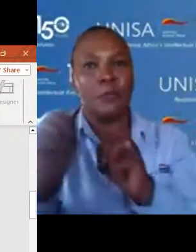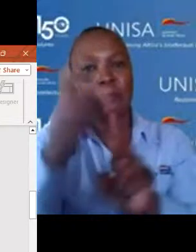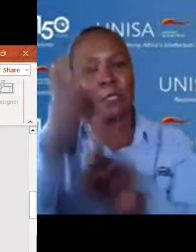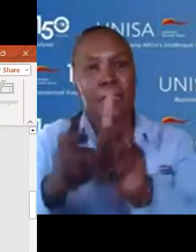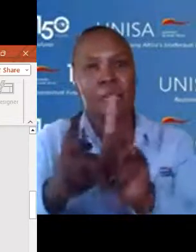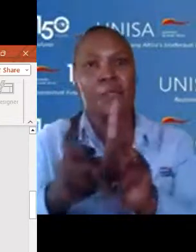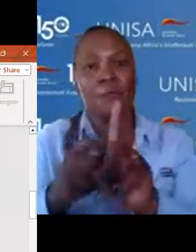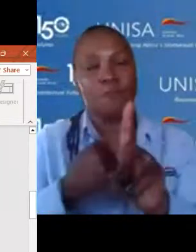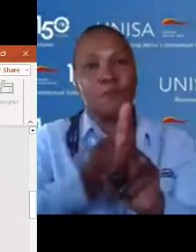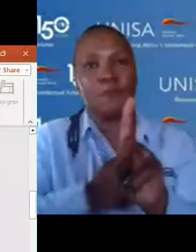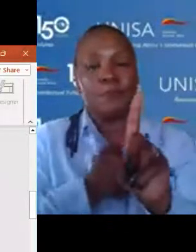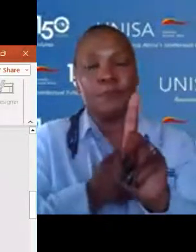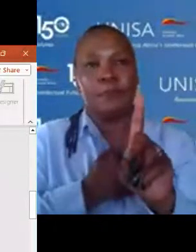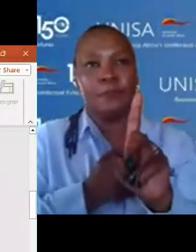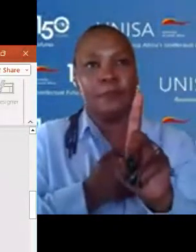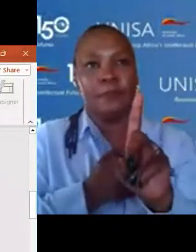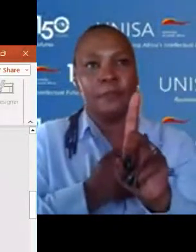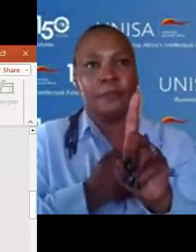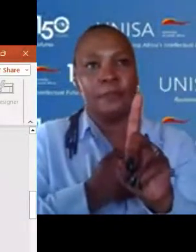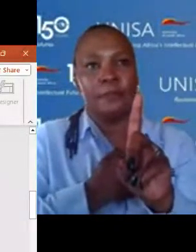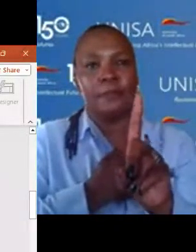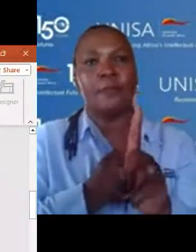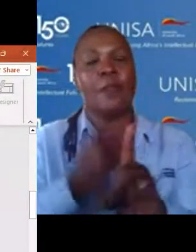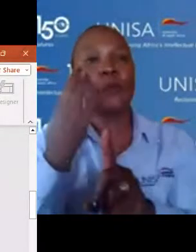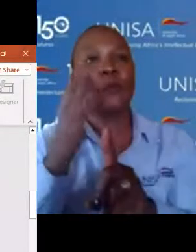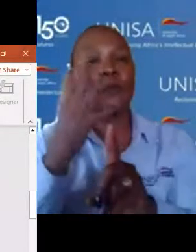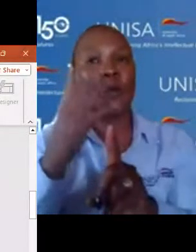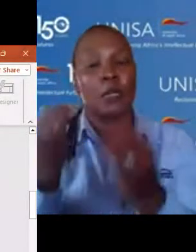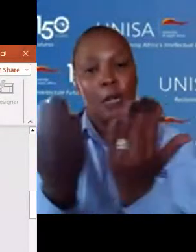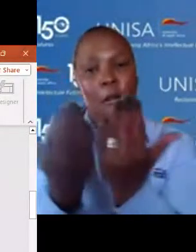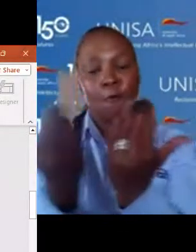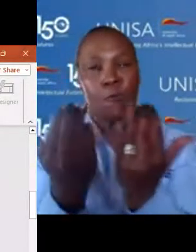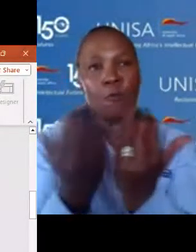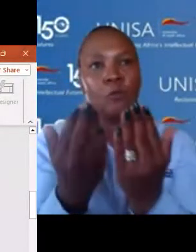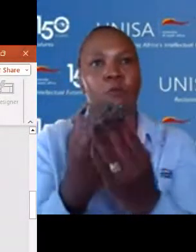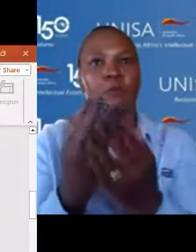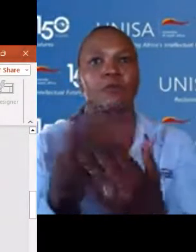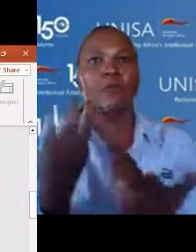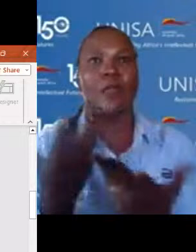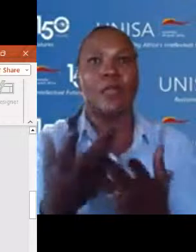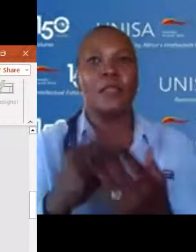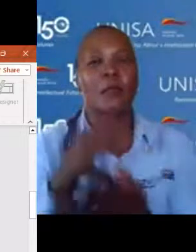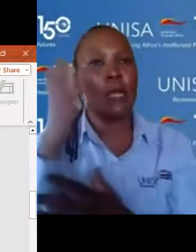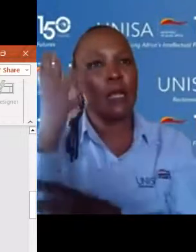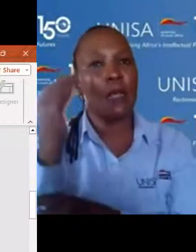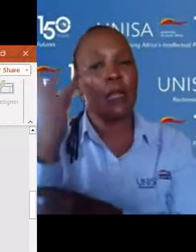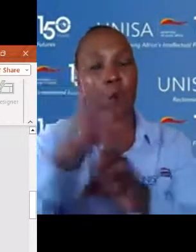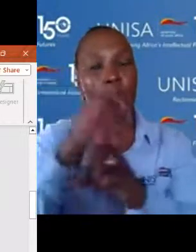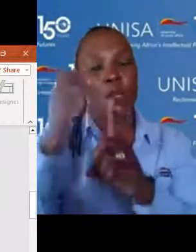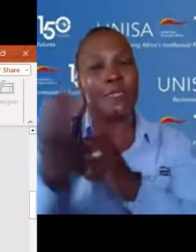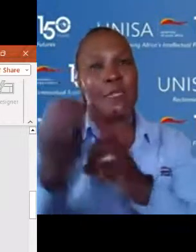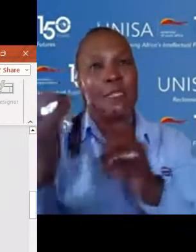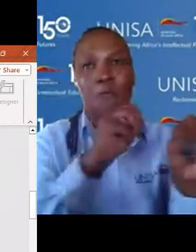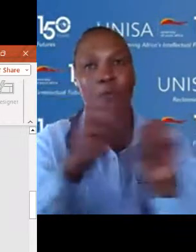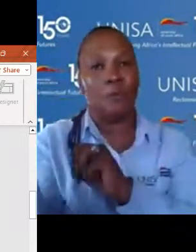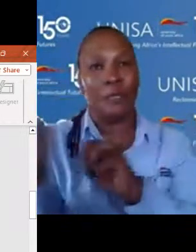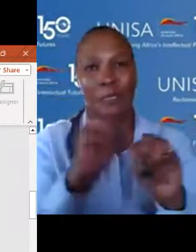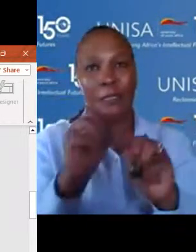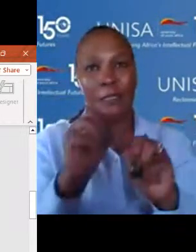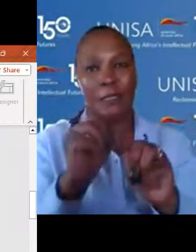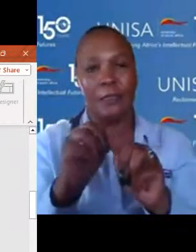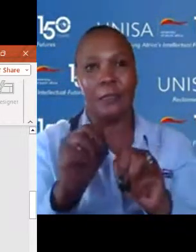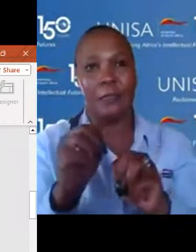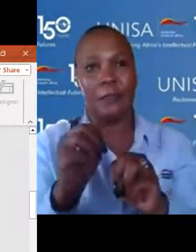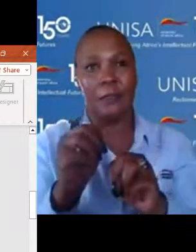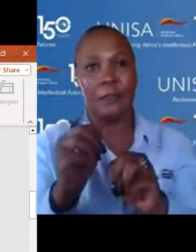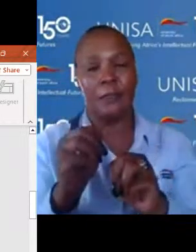me, when you are at school and you are experiencing orientation and mobility,